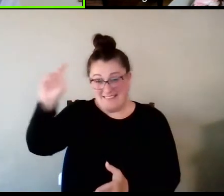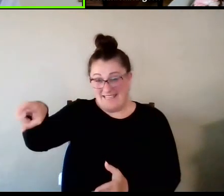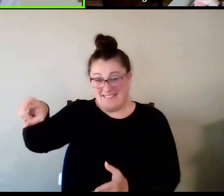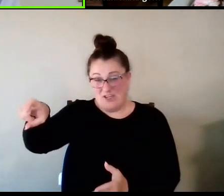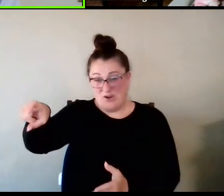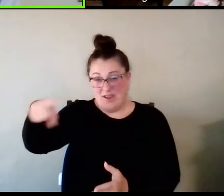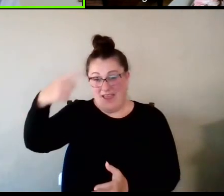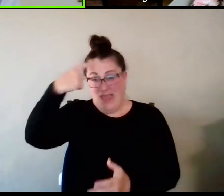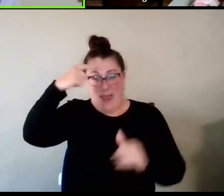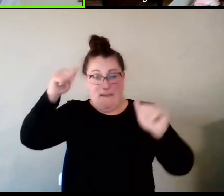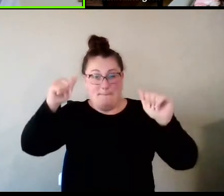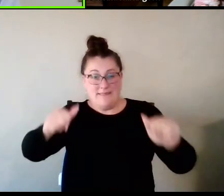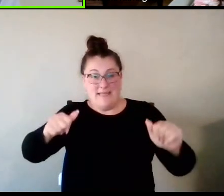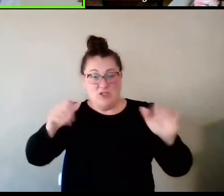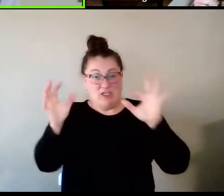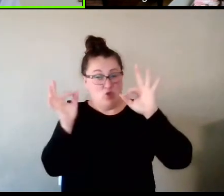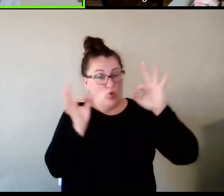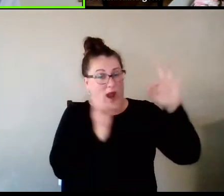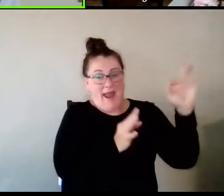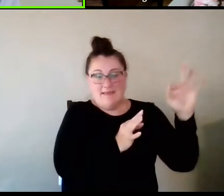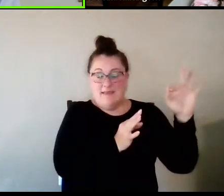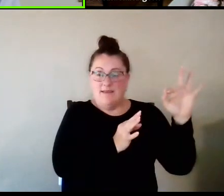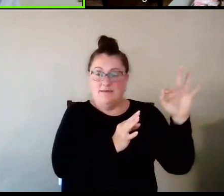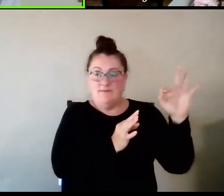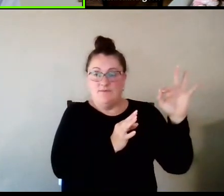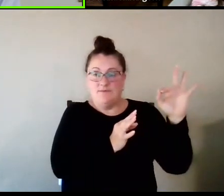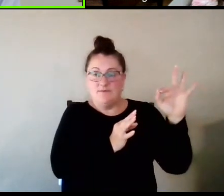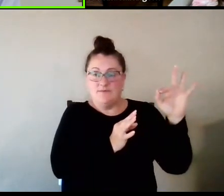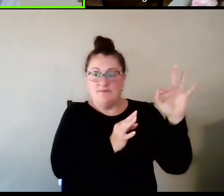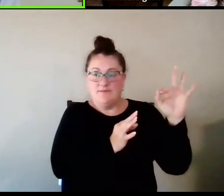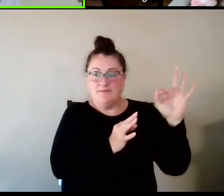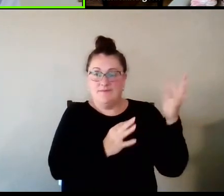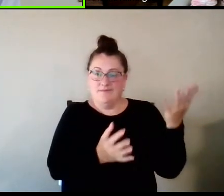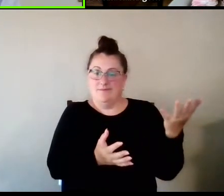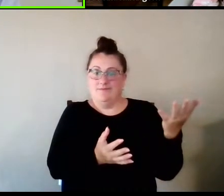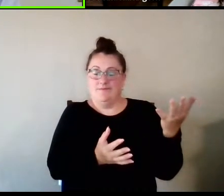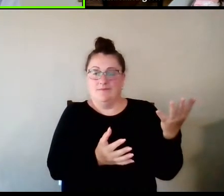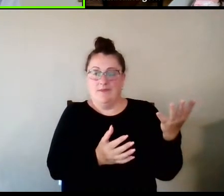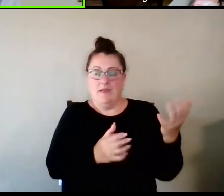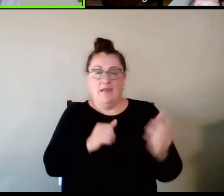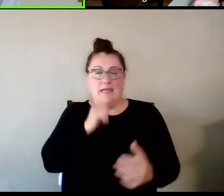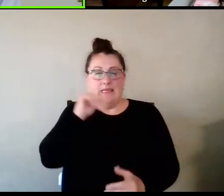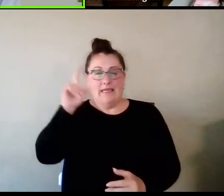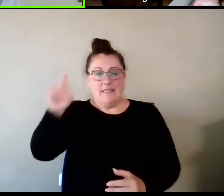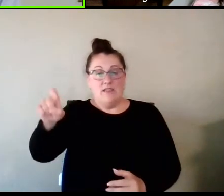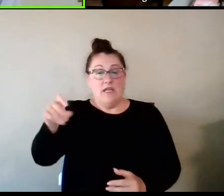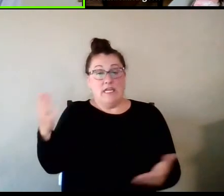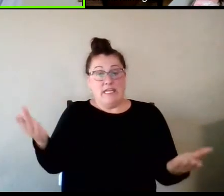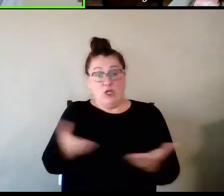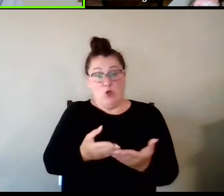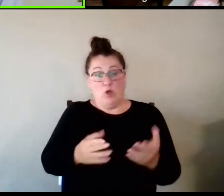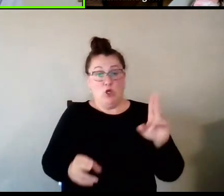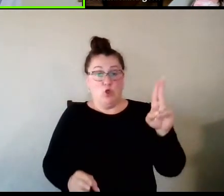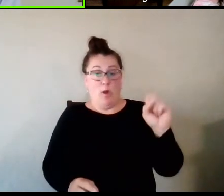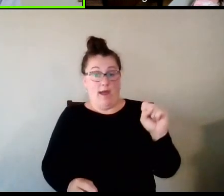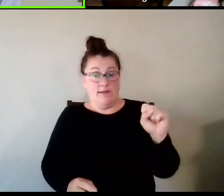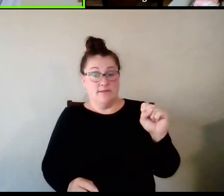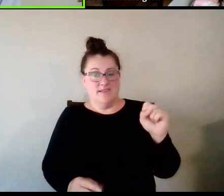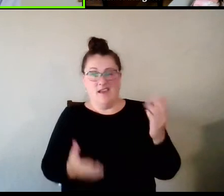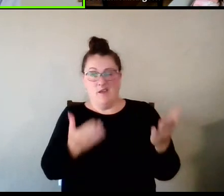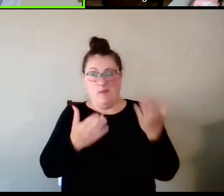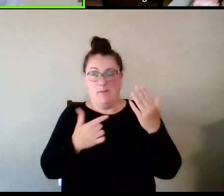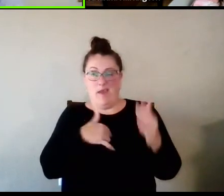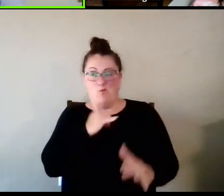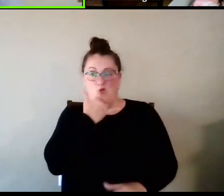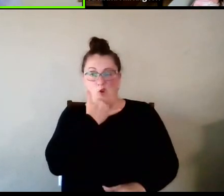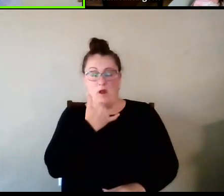it's potentially distracting because it's a, so why is it not necessary? I think that in the US, and I could be mistaken,